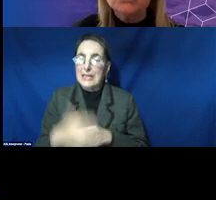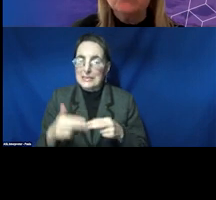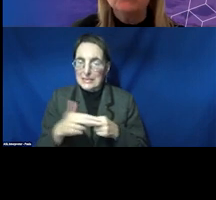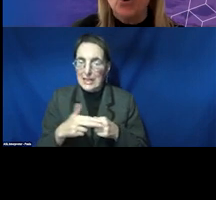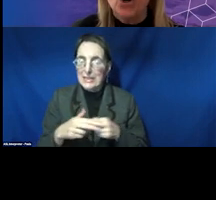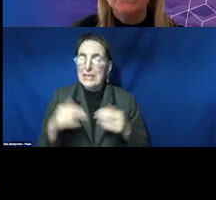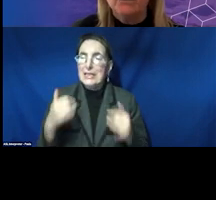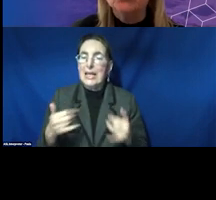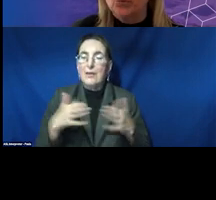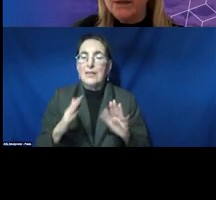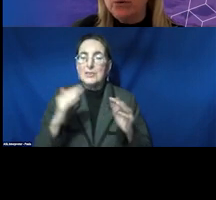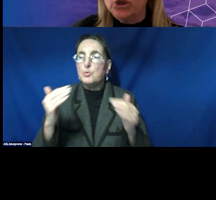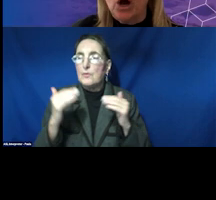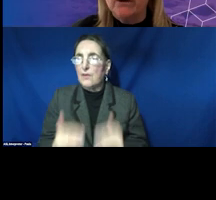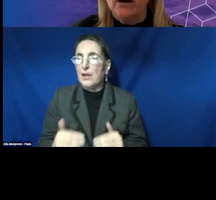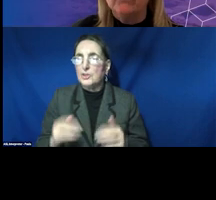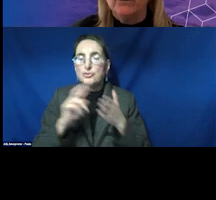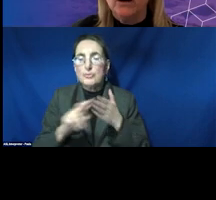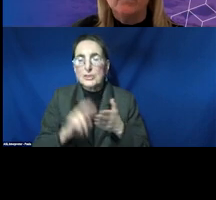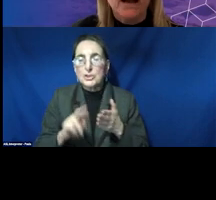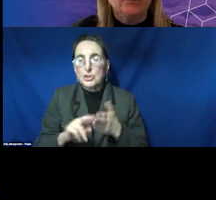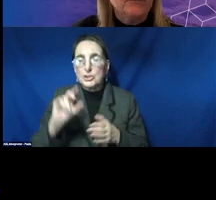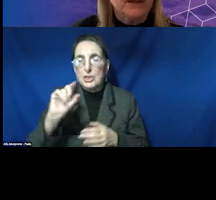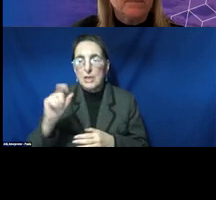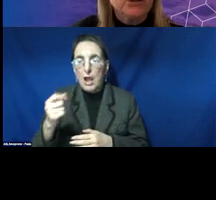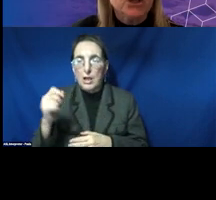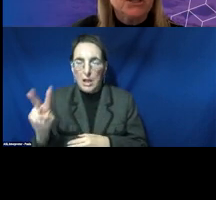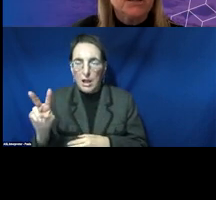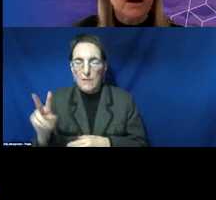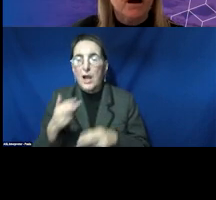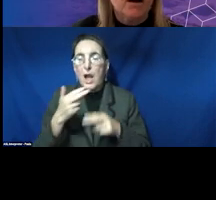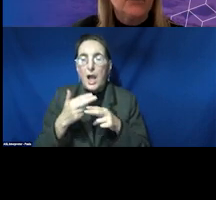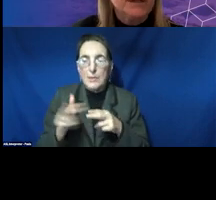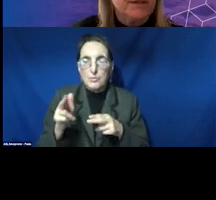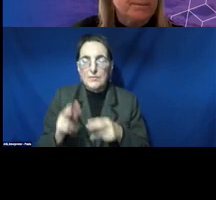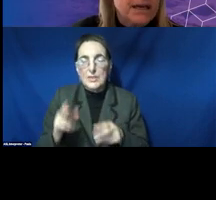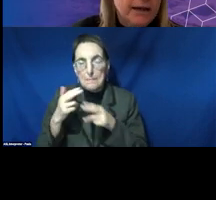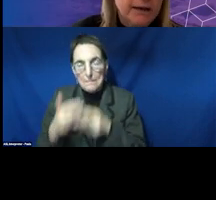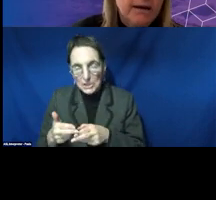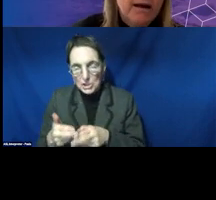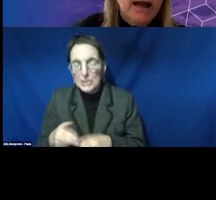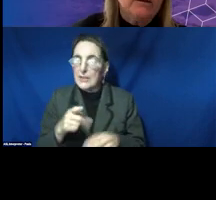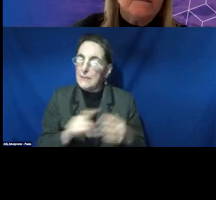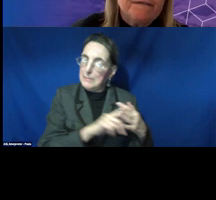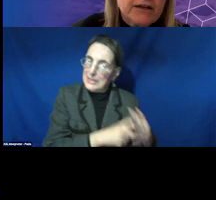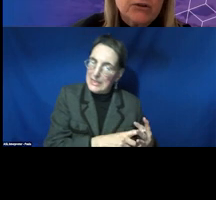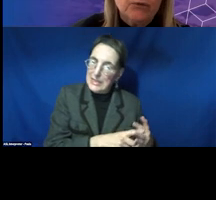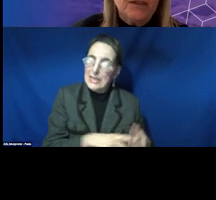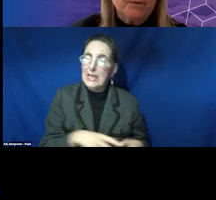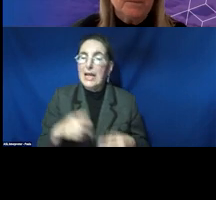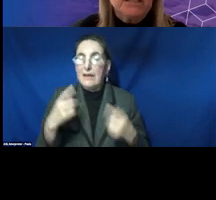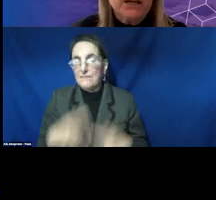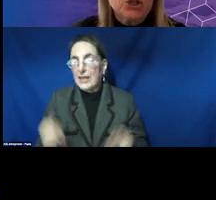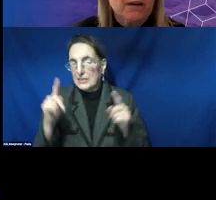Now let's move on to research.gov. I briefly mentioned it, this in the beginning, and effective